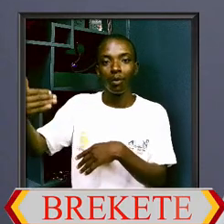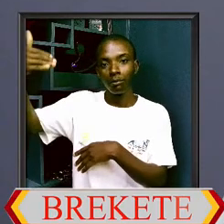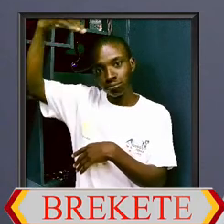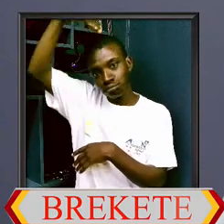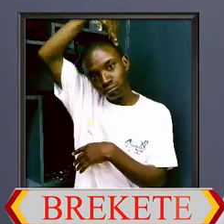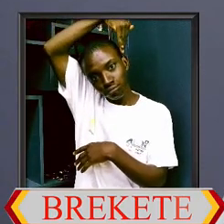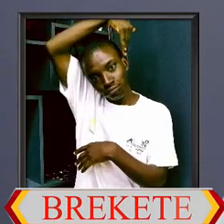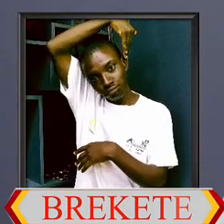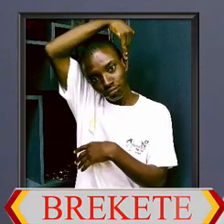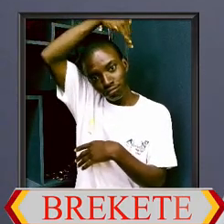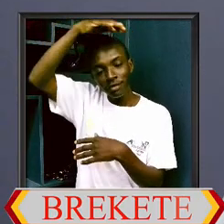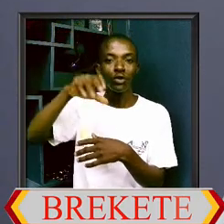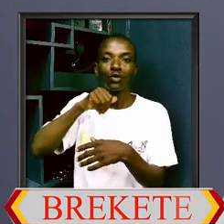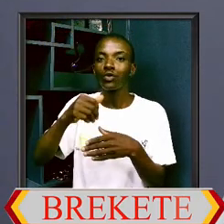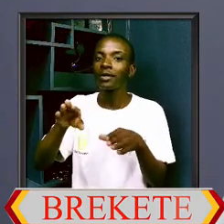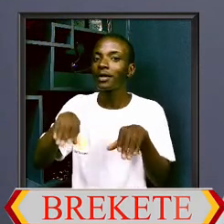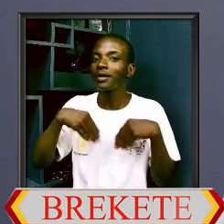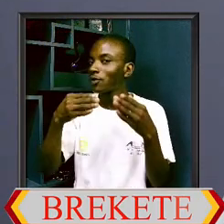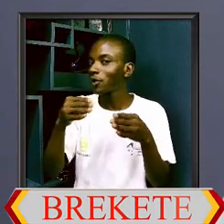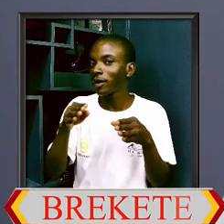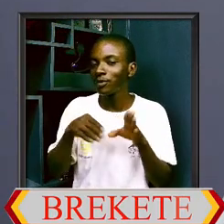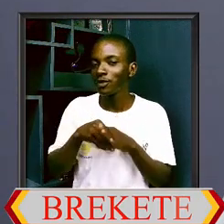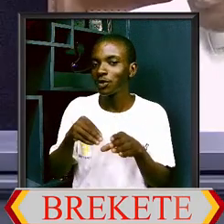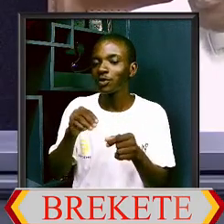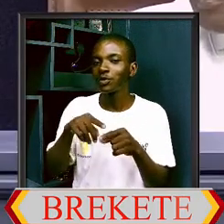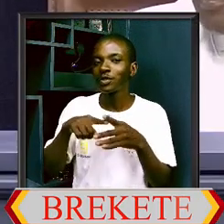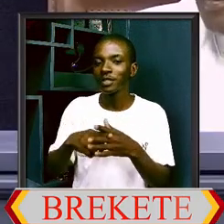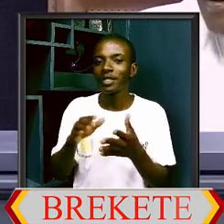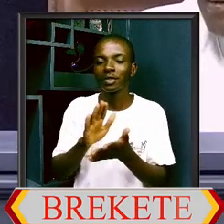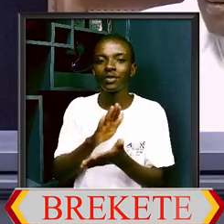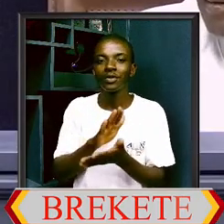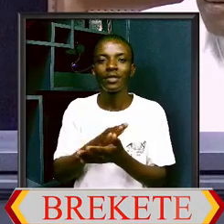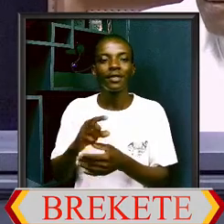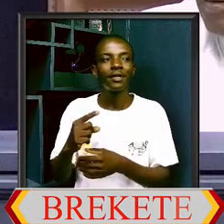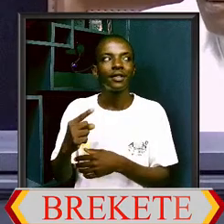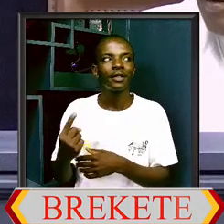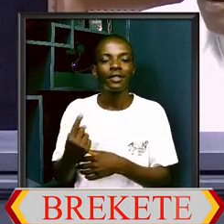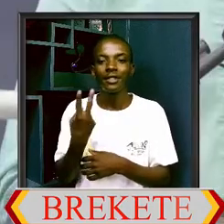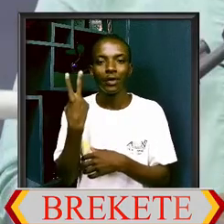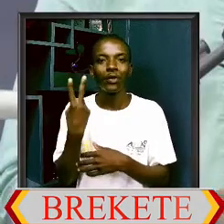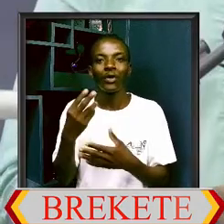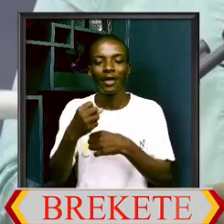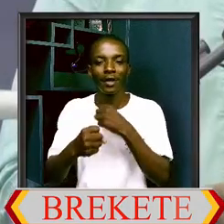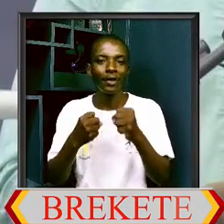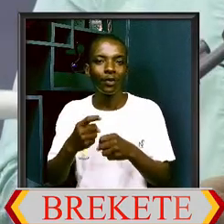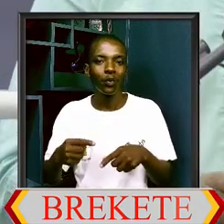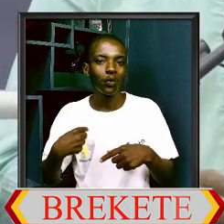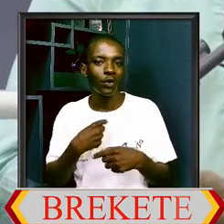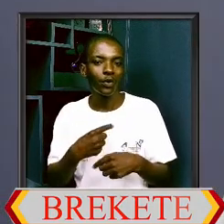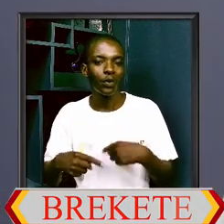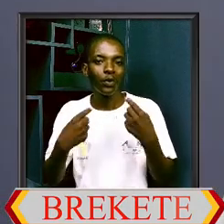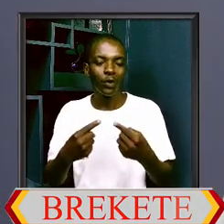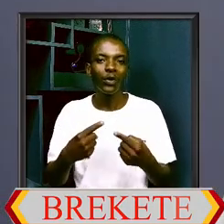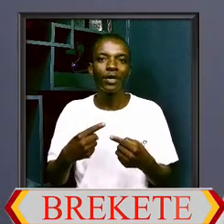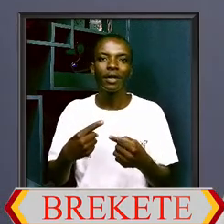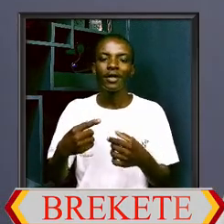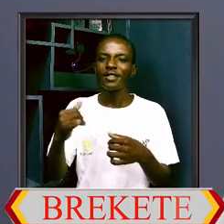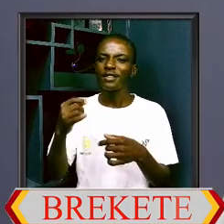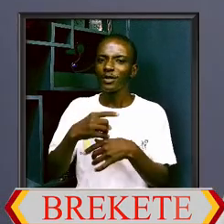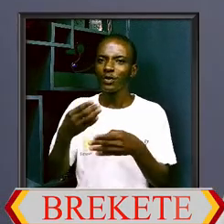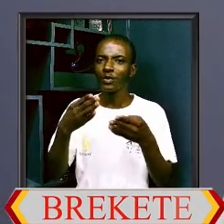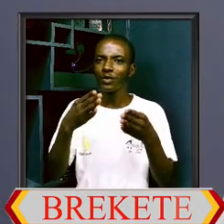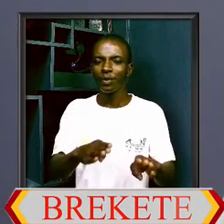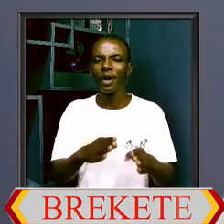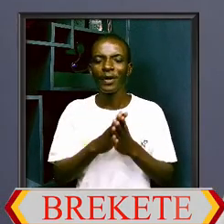if your hand no touch your ear they not carry you the second year we go so now they want